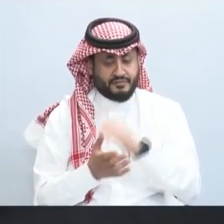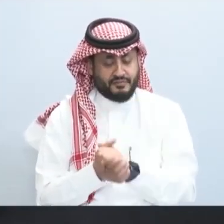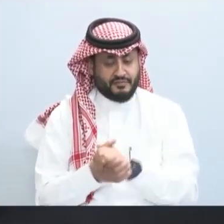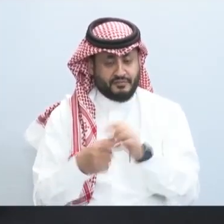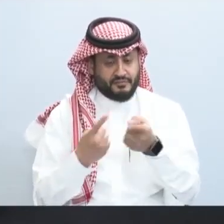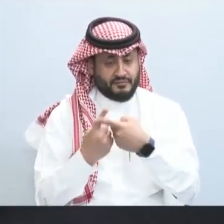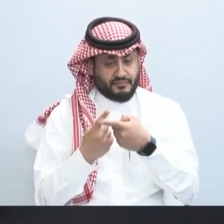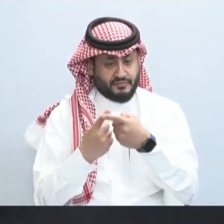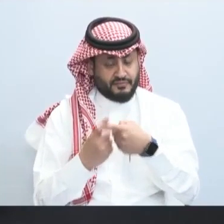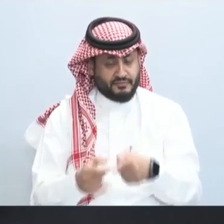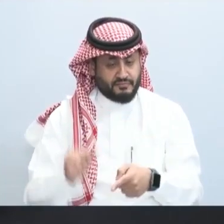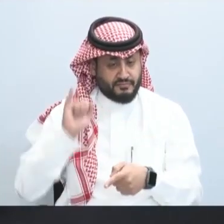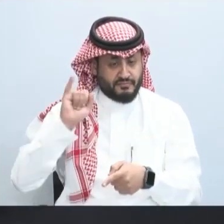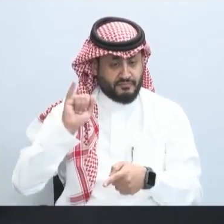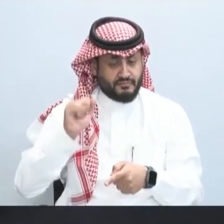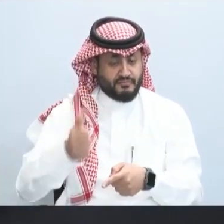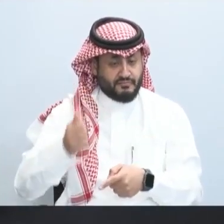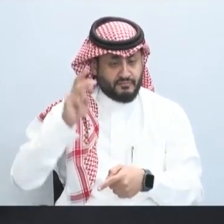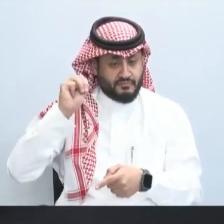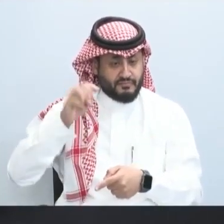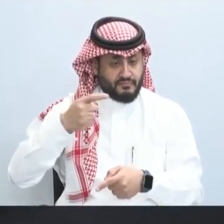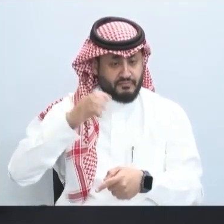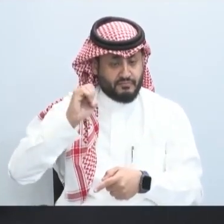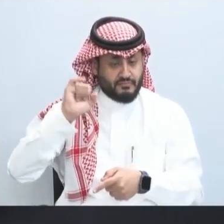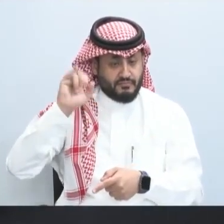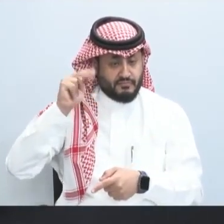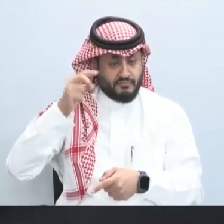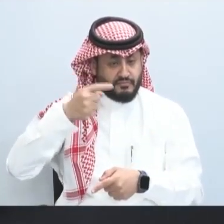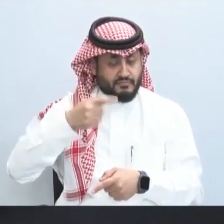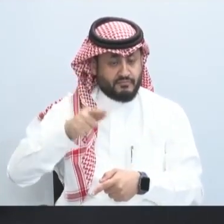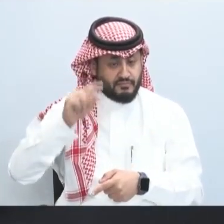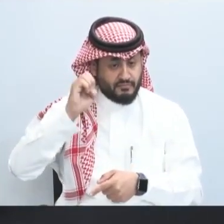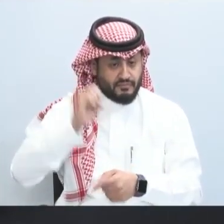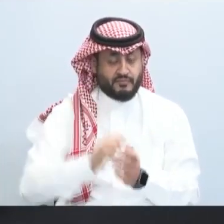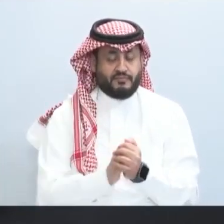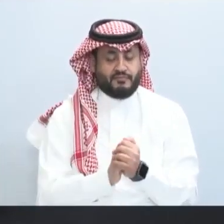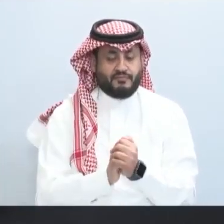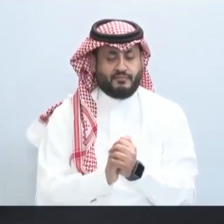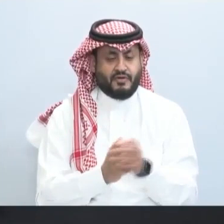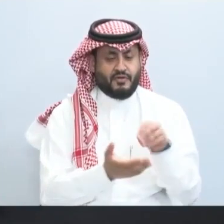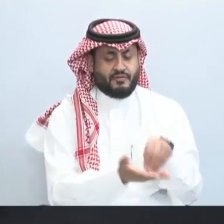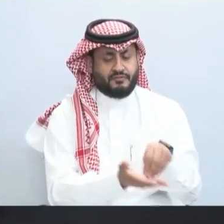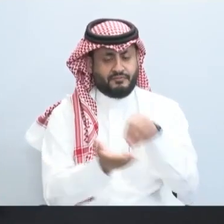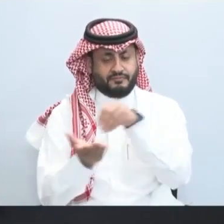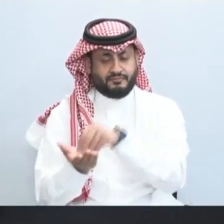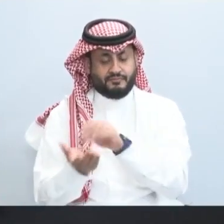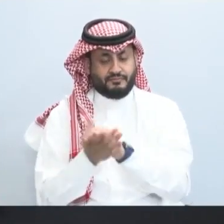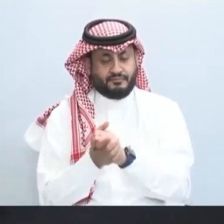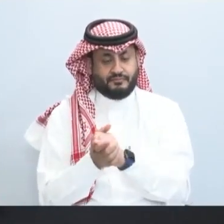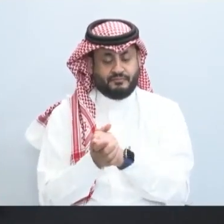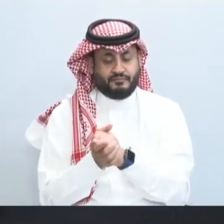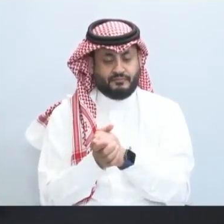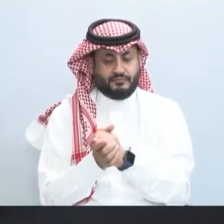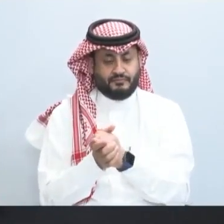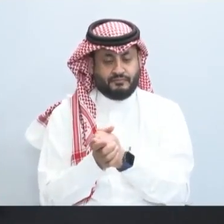start their answer with I am going to. So going to is the I am going to is the kind